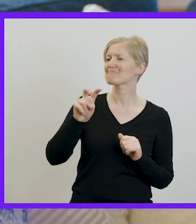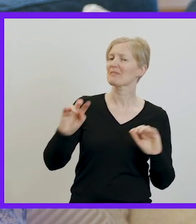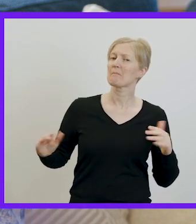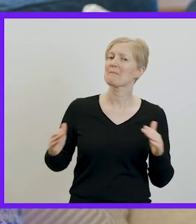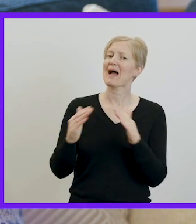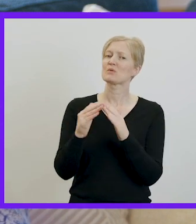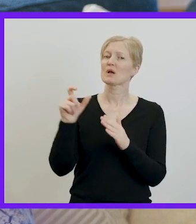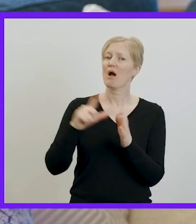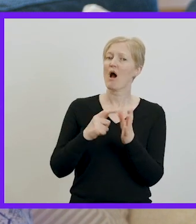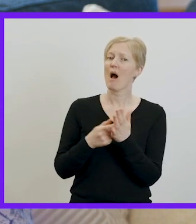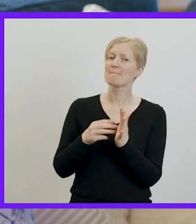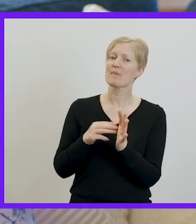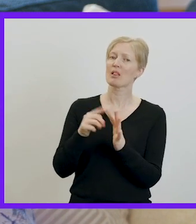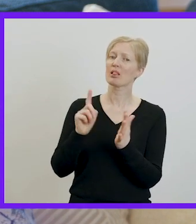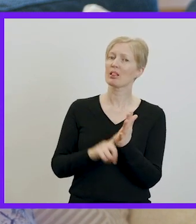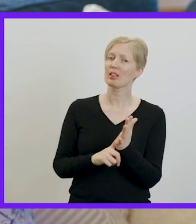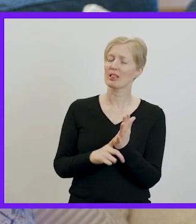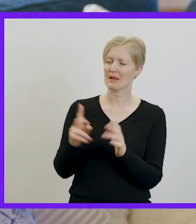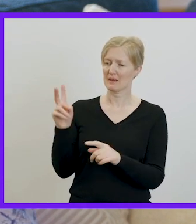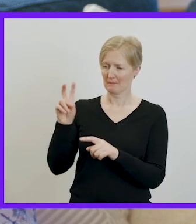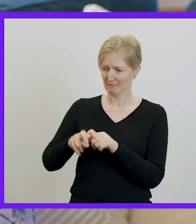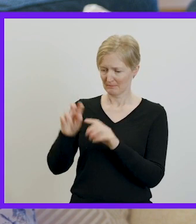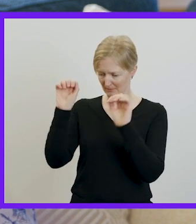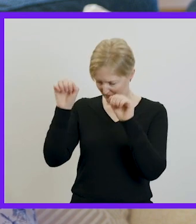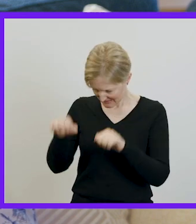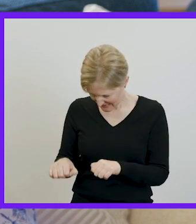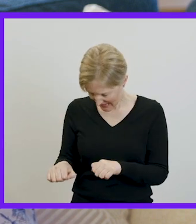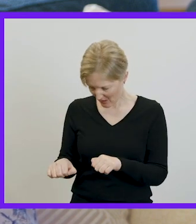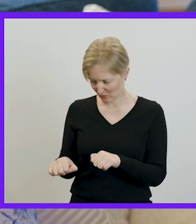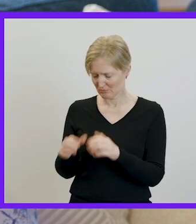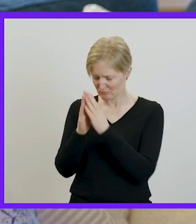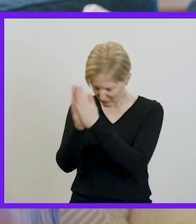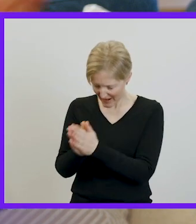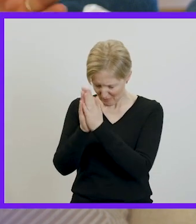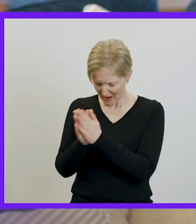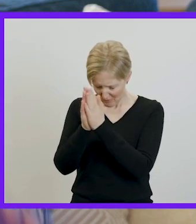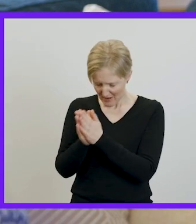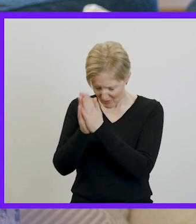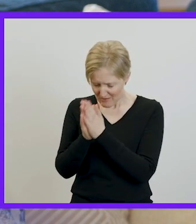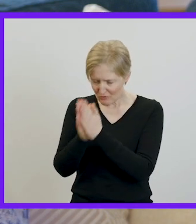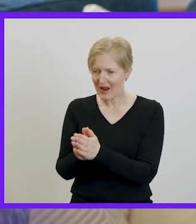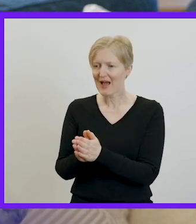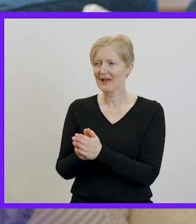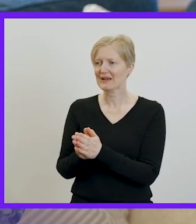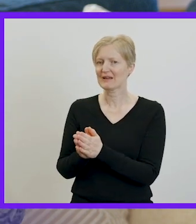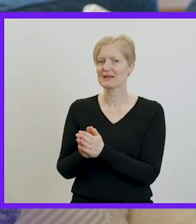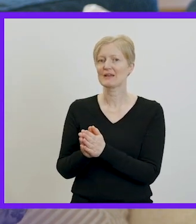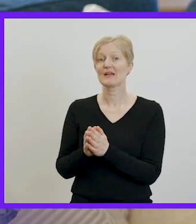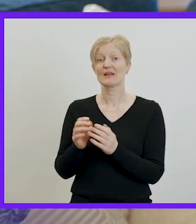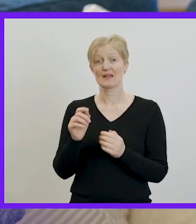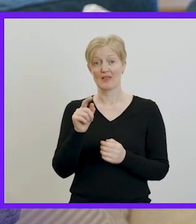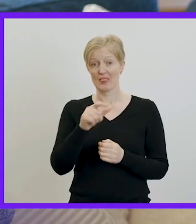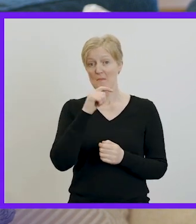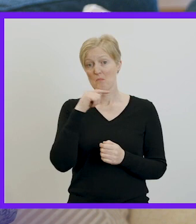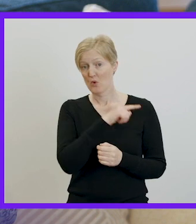top of Mount Carmel. He bent down on the ground, put his face between his knees, and he started to pray, basically. Go and look